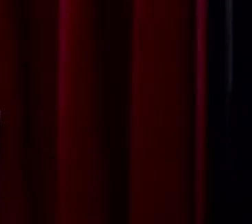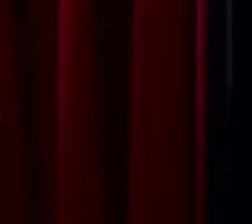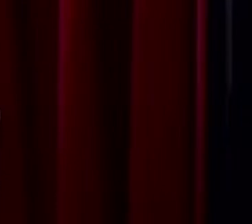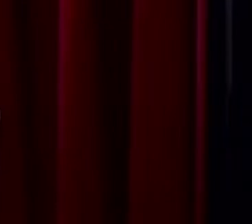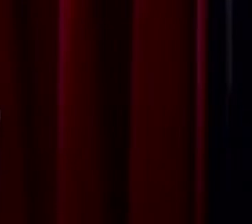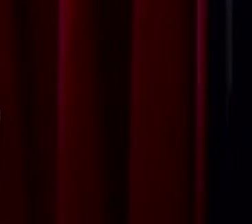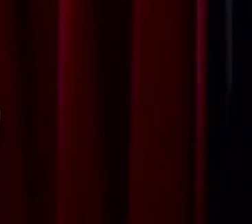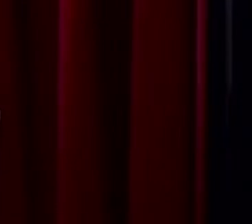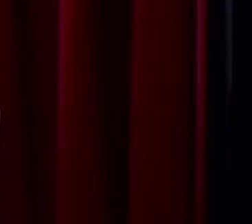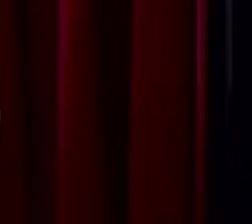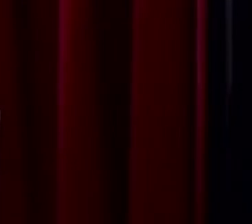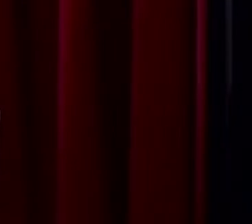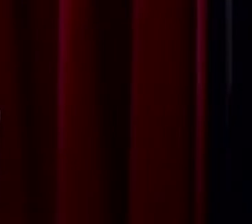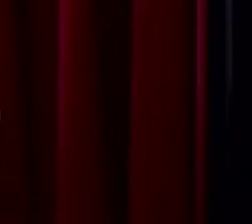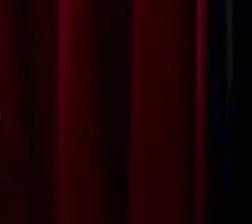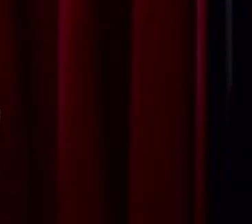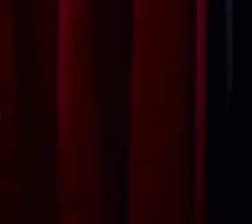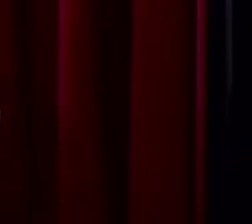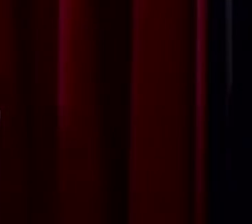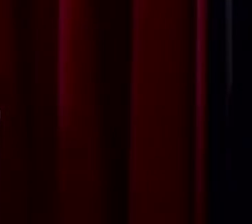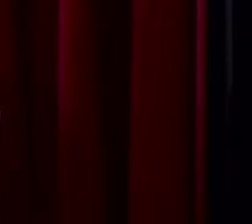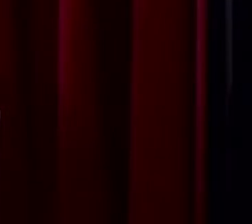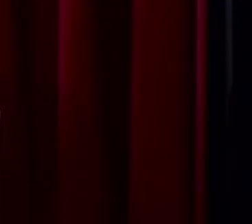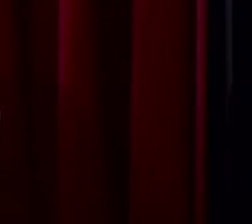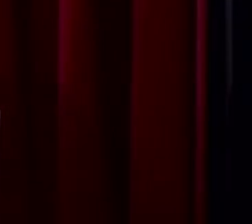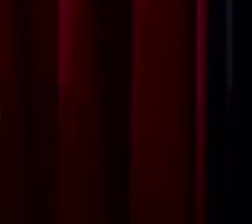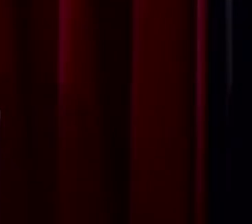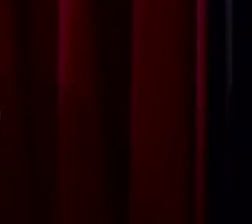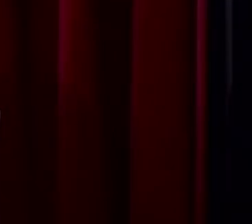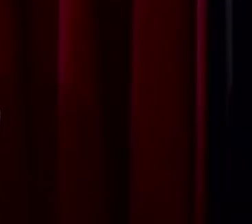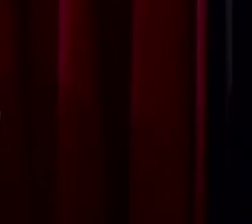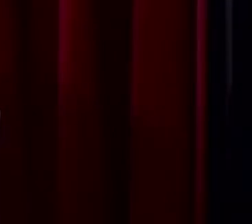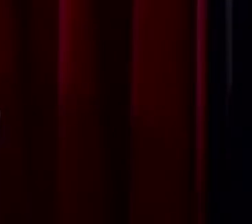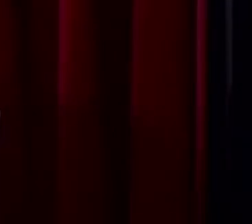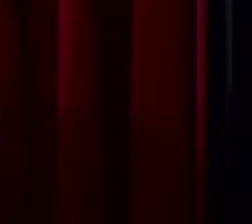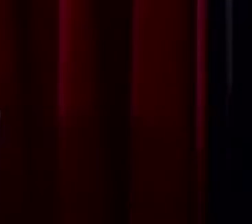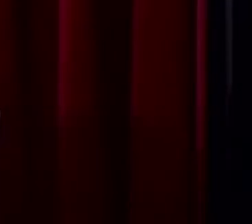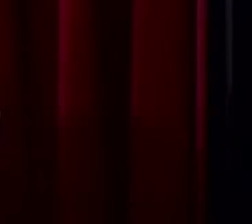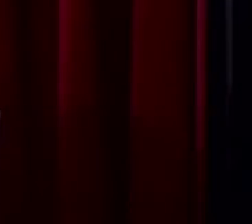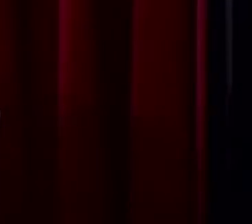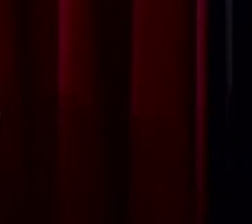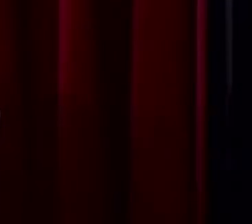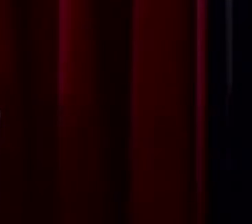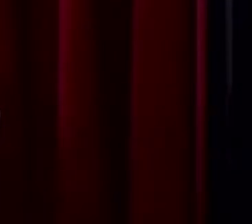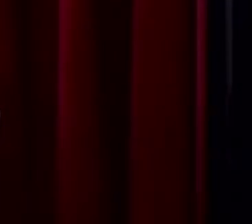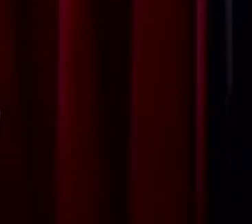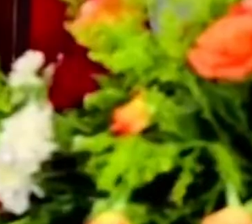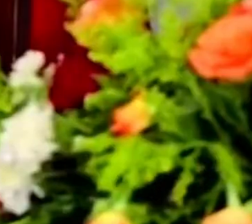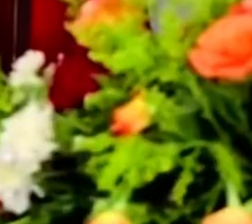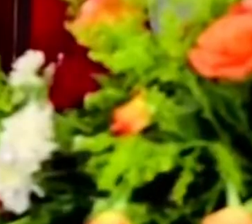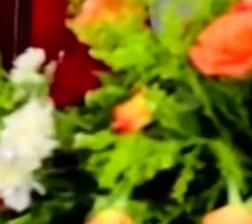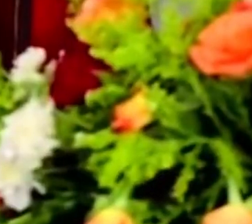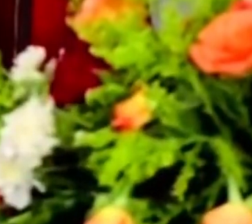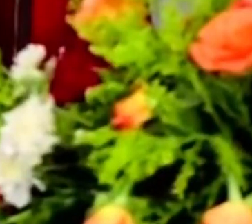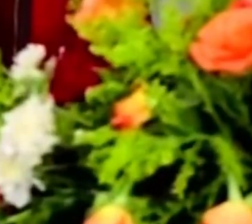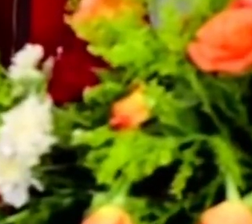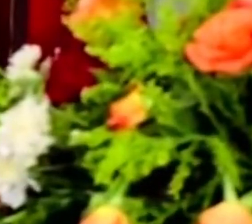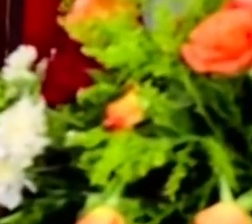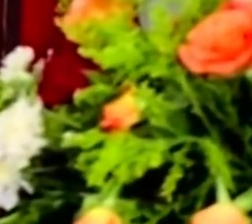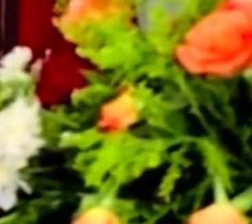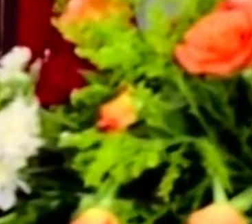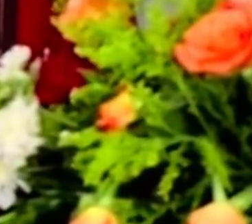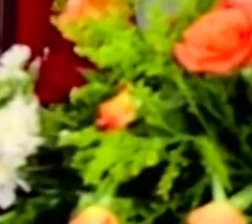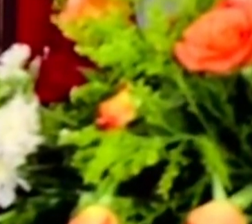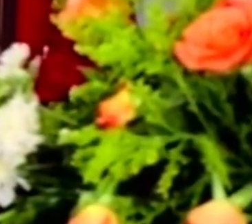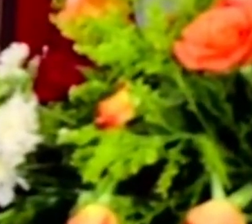Right Honourable Madam Speaker emphasized the need for members to enhance evidence use in their parliamentary